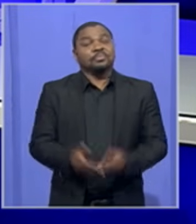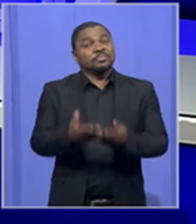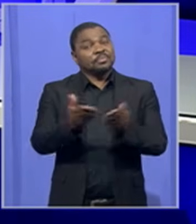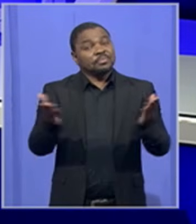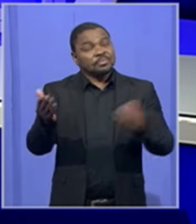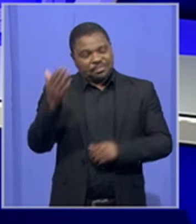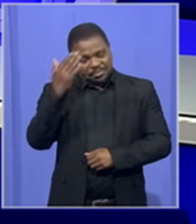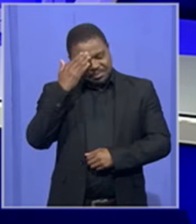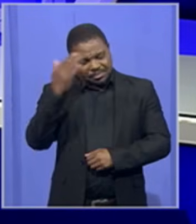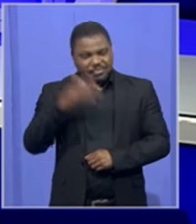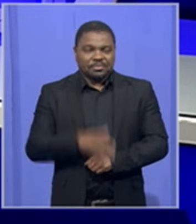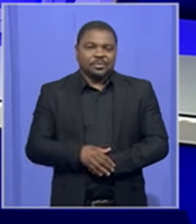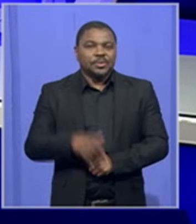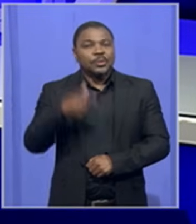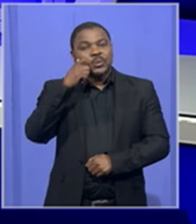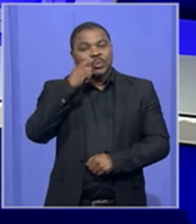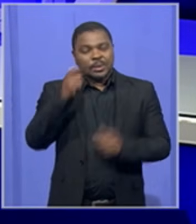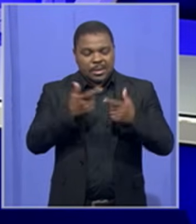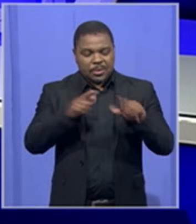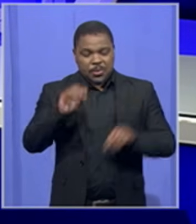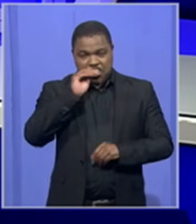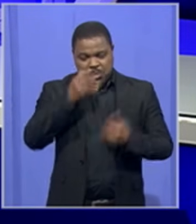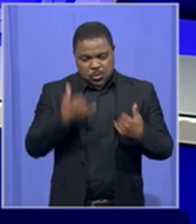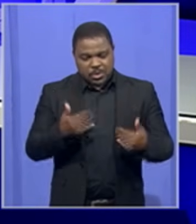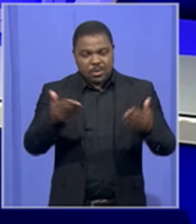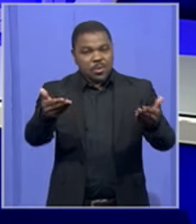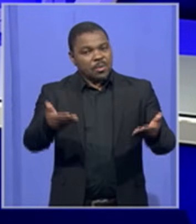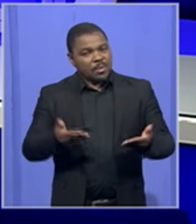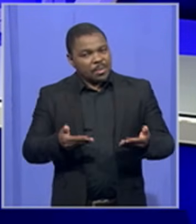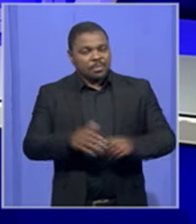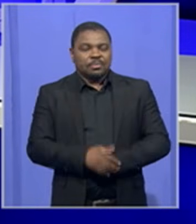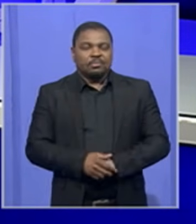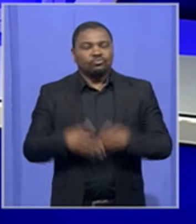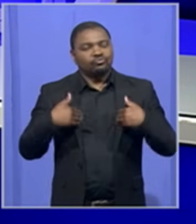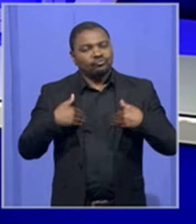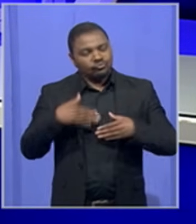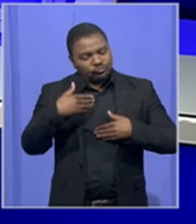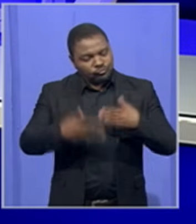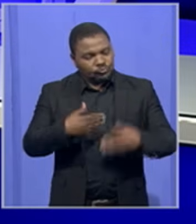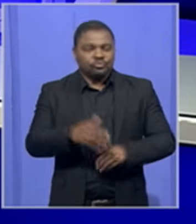Mothoetso madume wa mogetso mo kgasong ya rona ya dikgang tsa Setswana tla re diale.